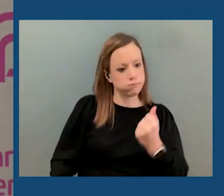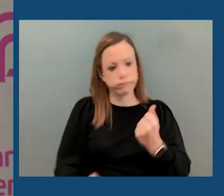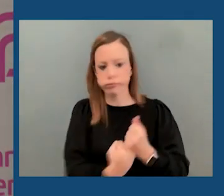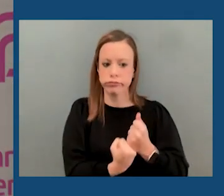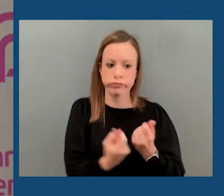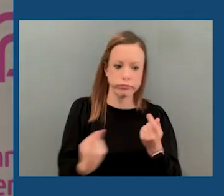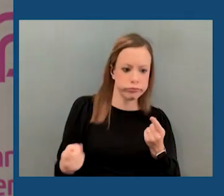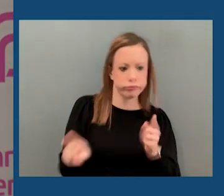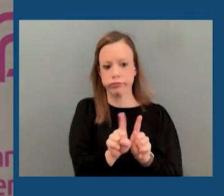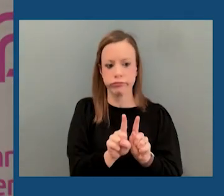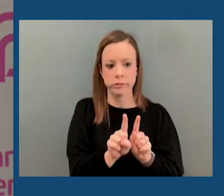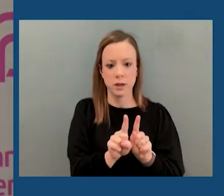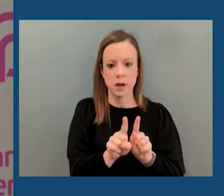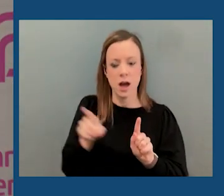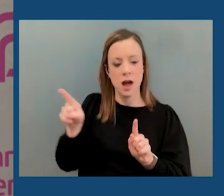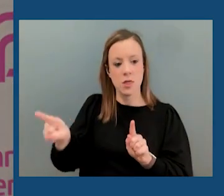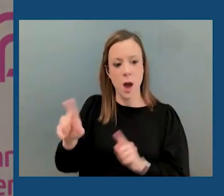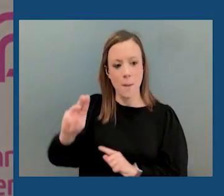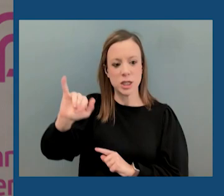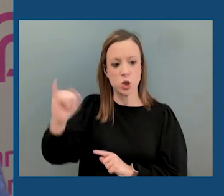State Senate, Andrea Stewart-Cousins.